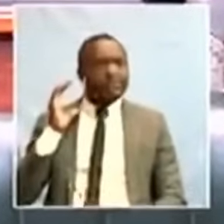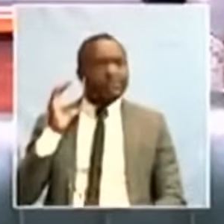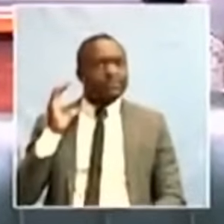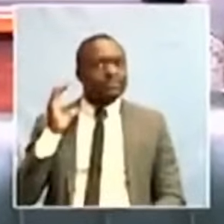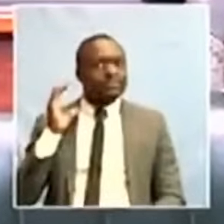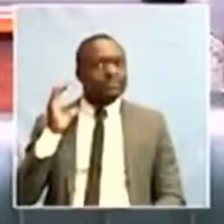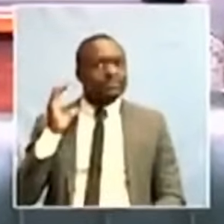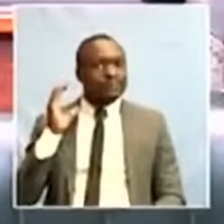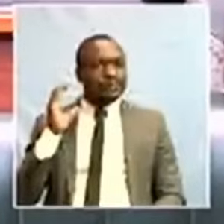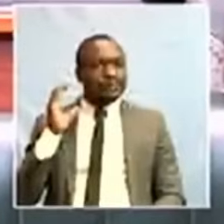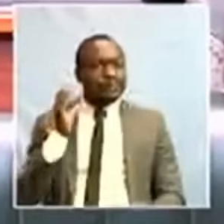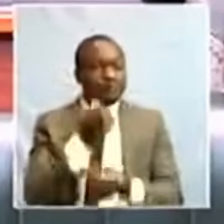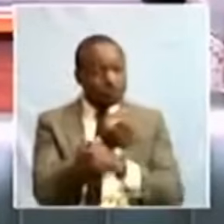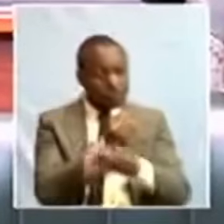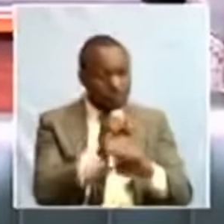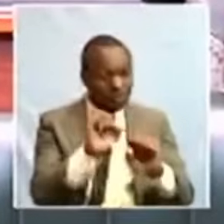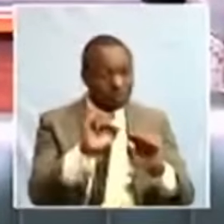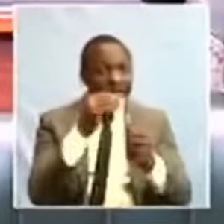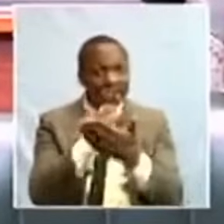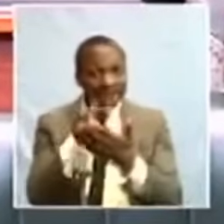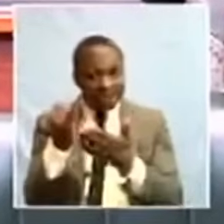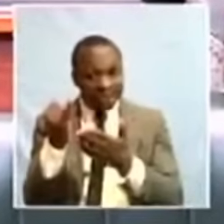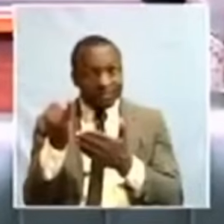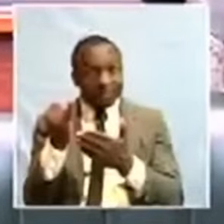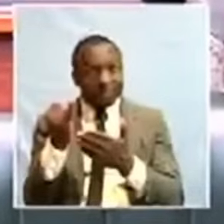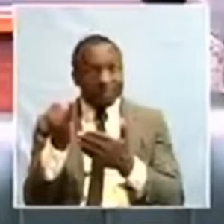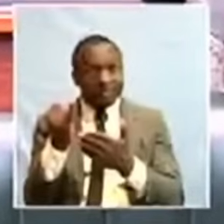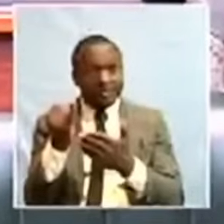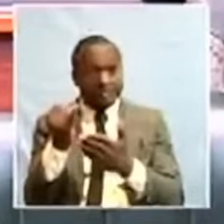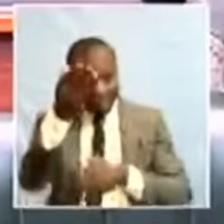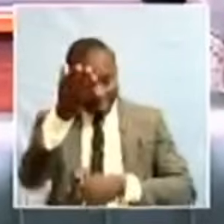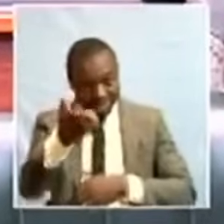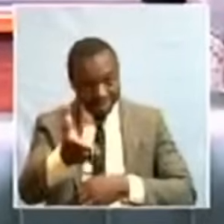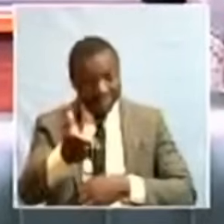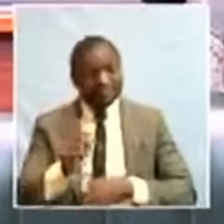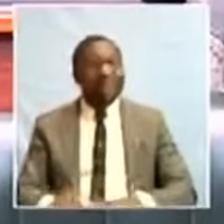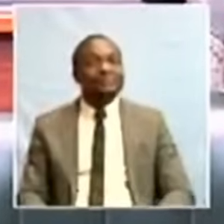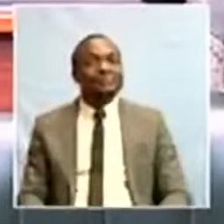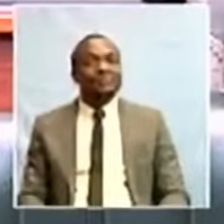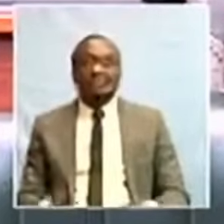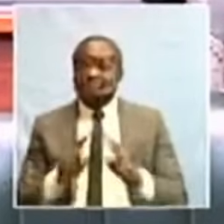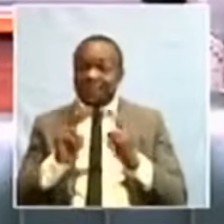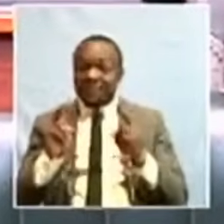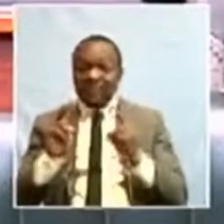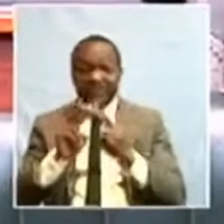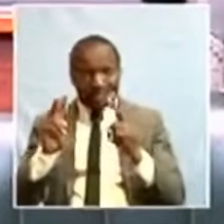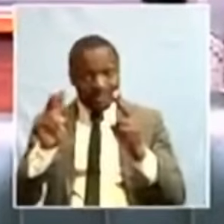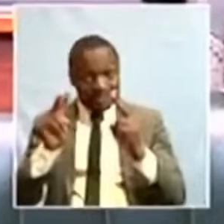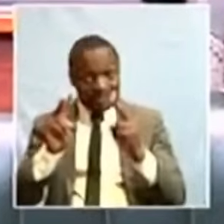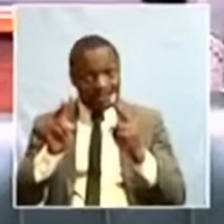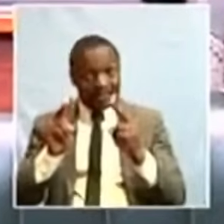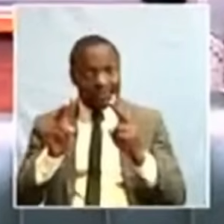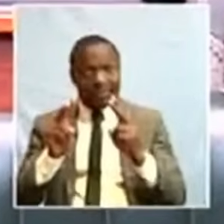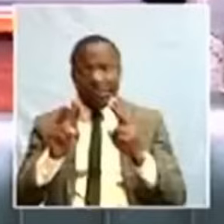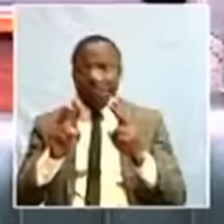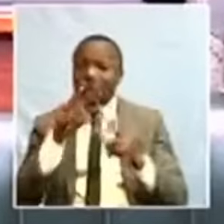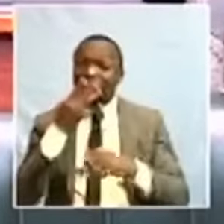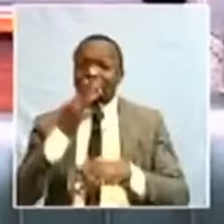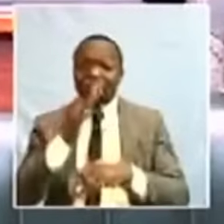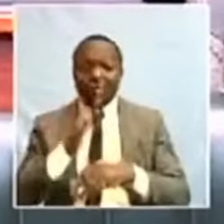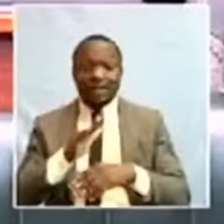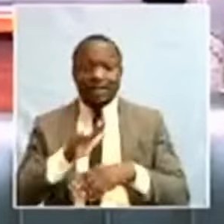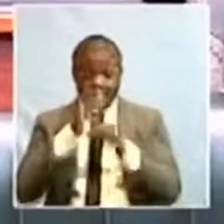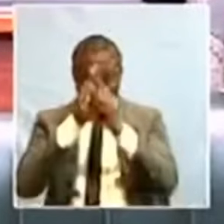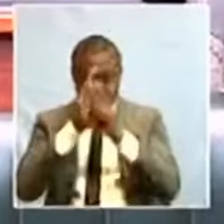of tackling the issues that beset us. It is very, very unfortunate for the